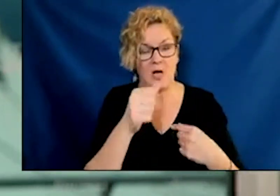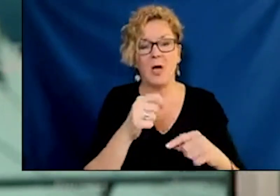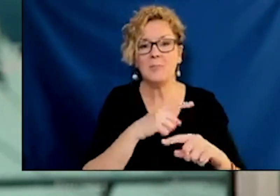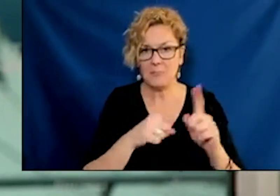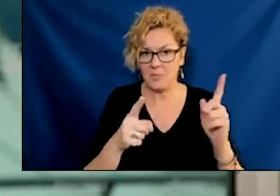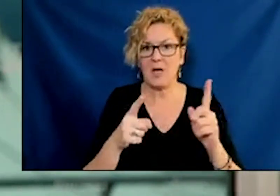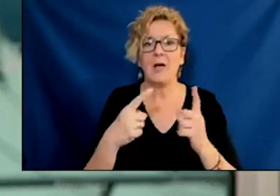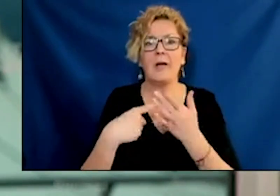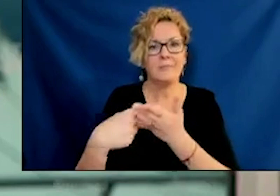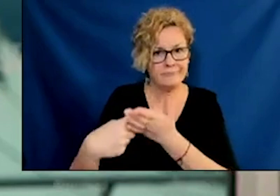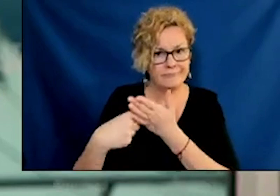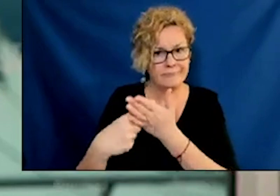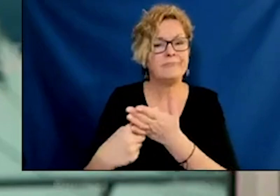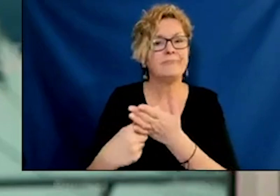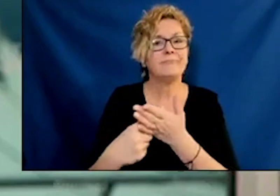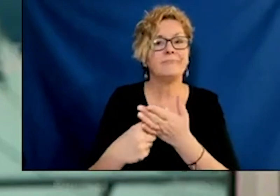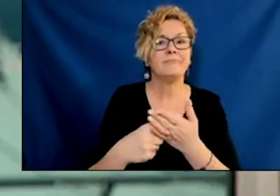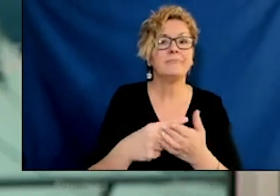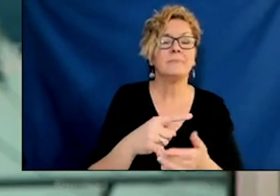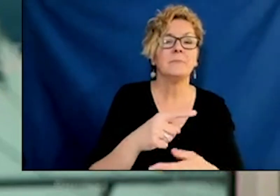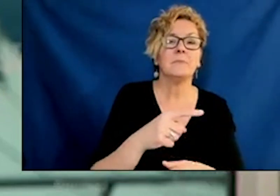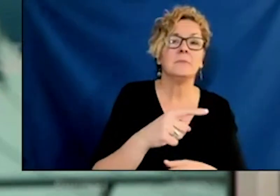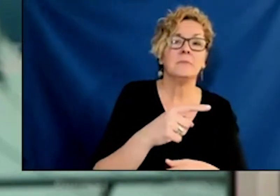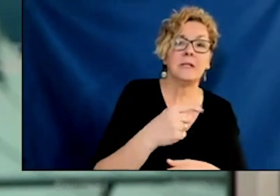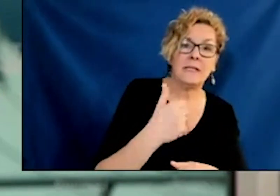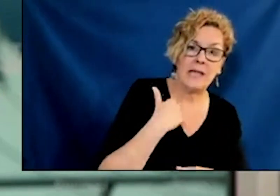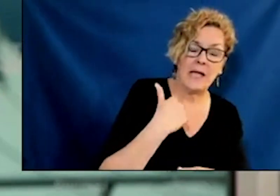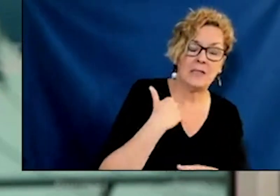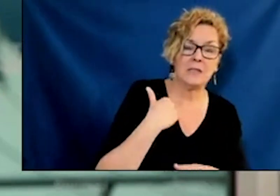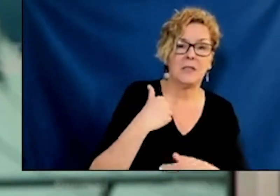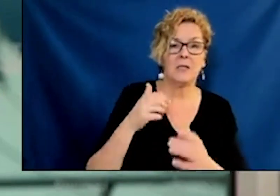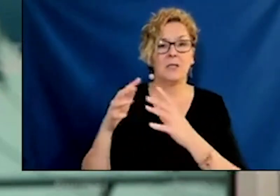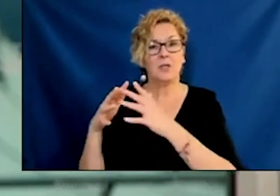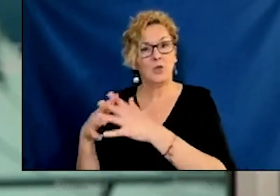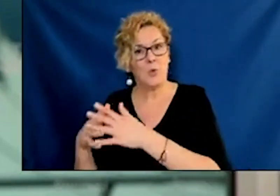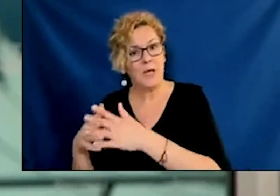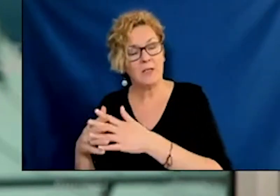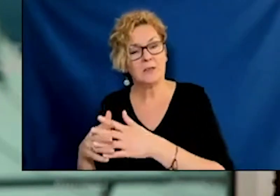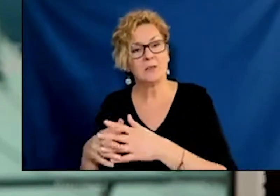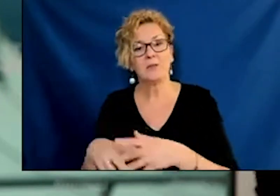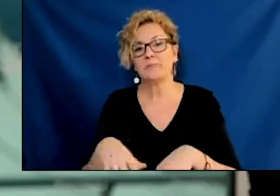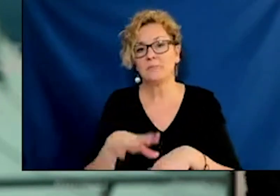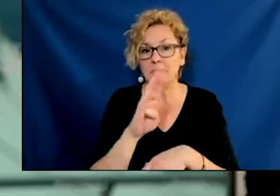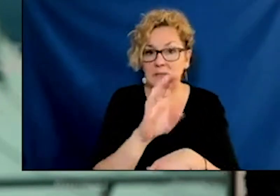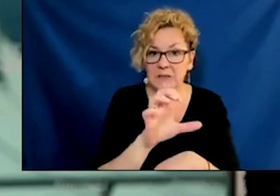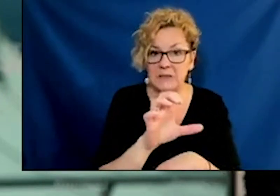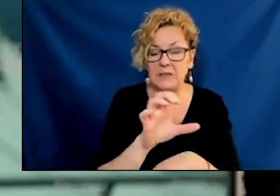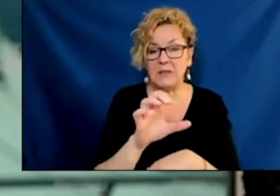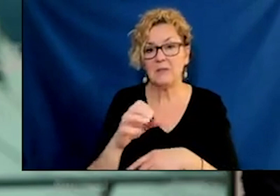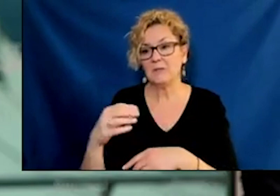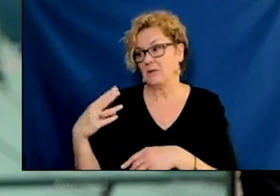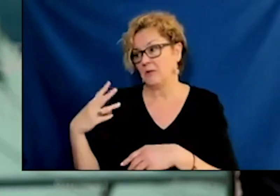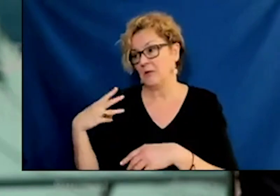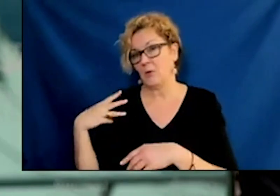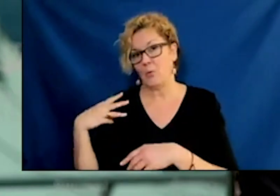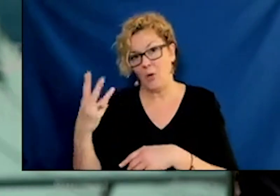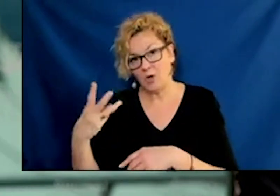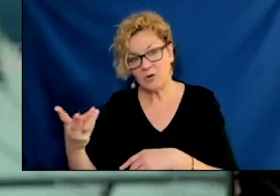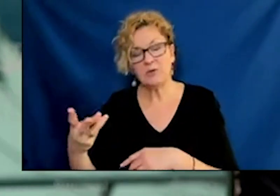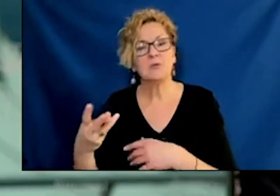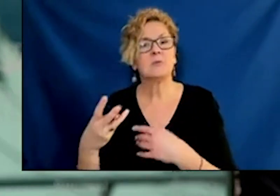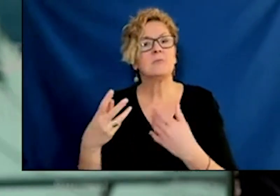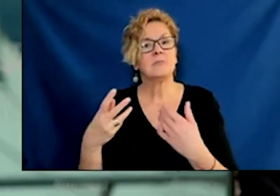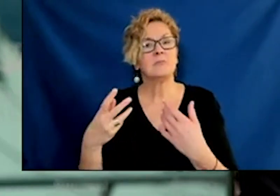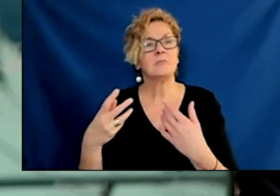with the United States, as they are updating and revising their border measures. So I expect we will hear more about that in the coming days.